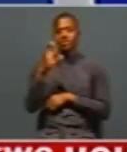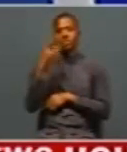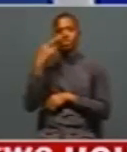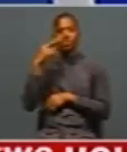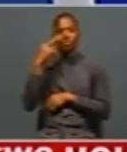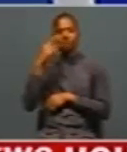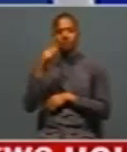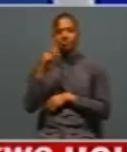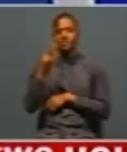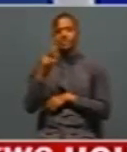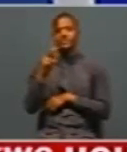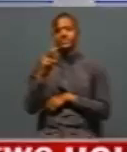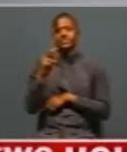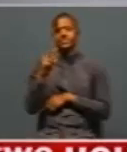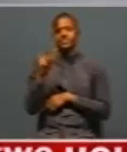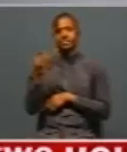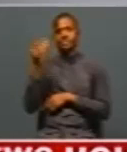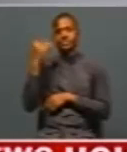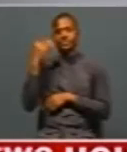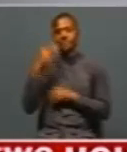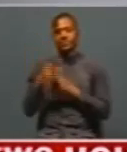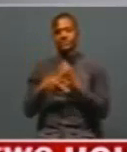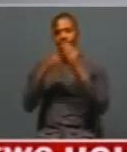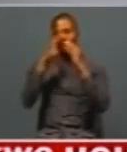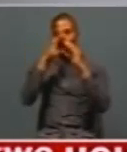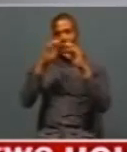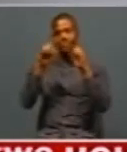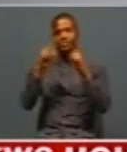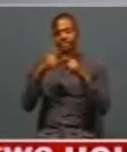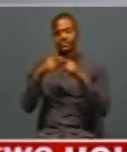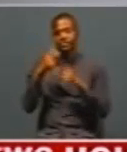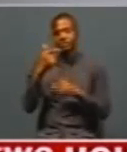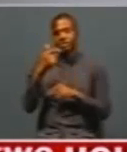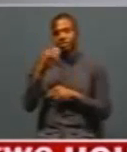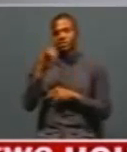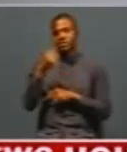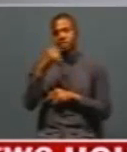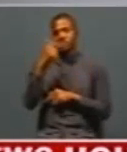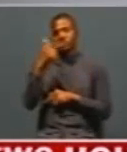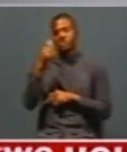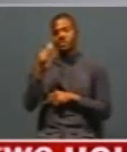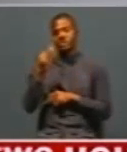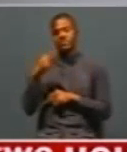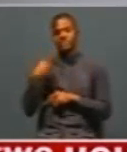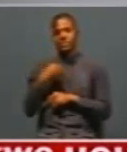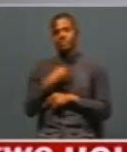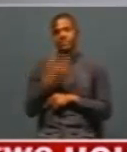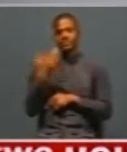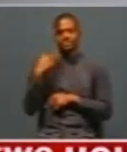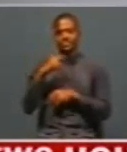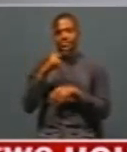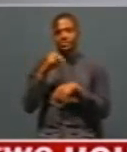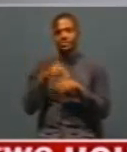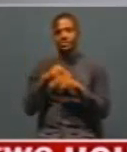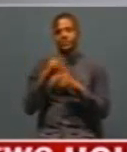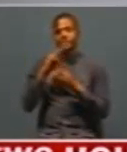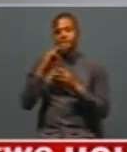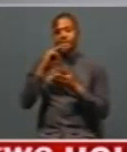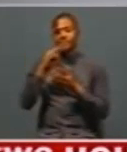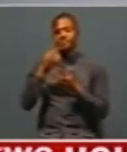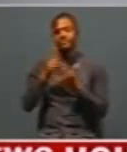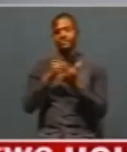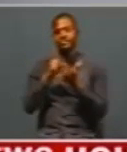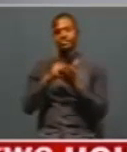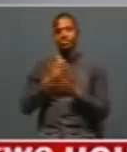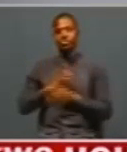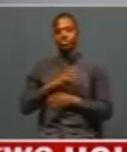and Television. He was a former vice president of the GJA and a former member of the National Media Commission. He was